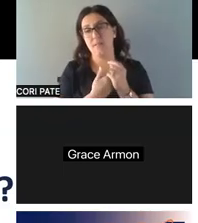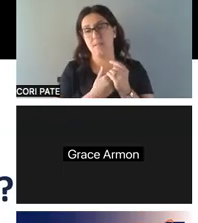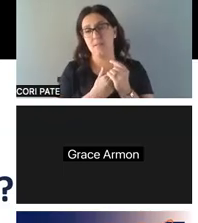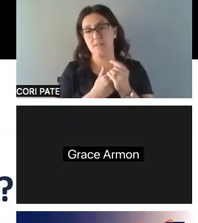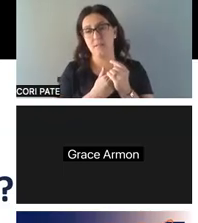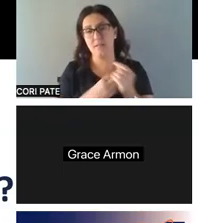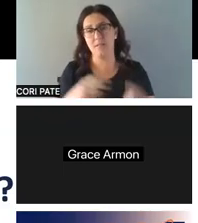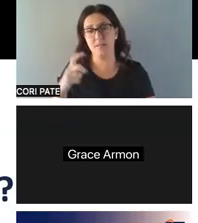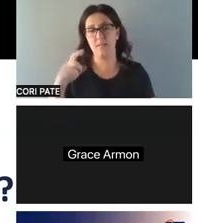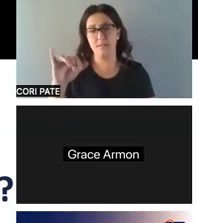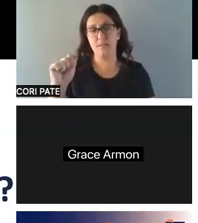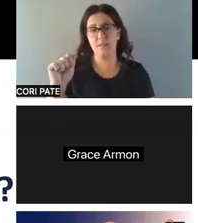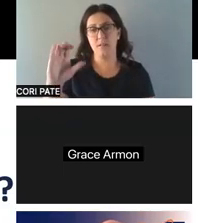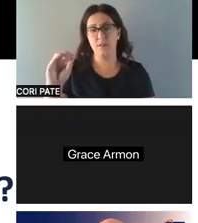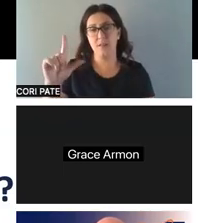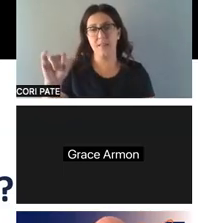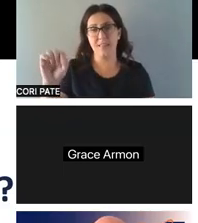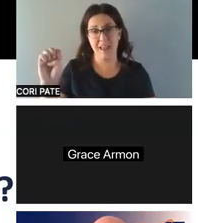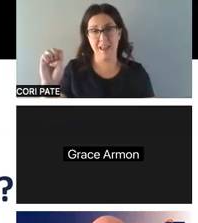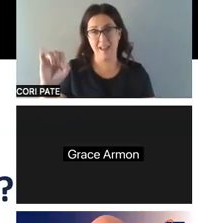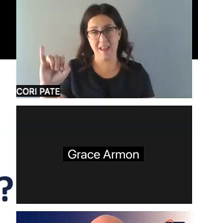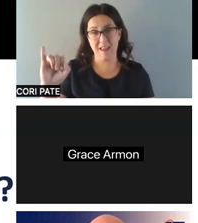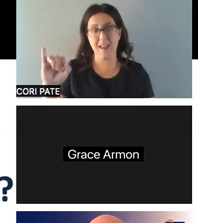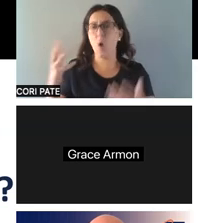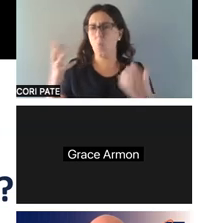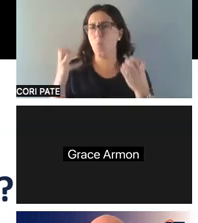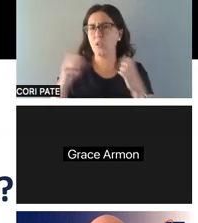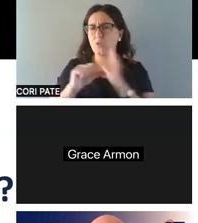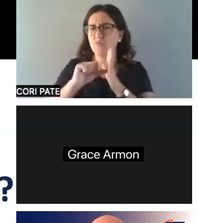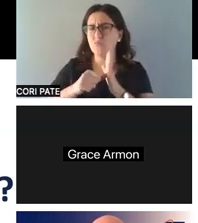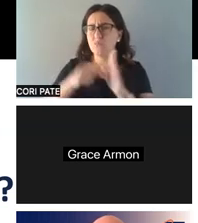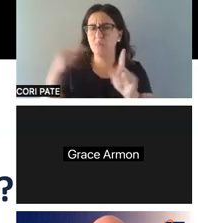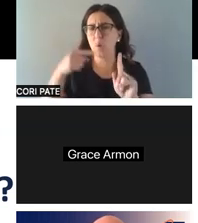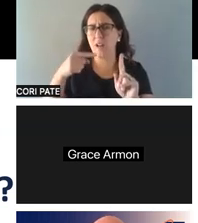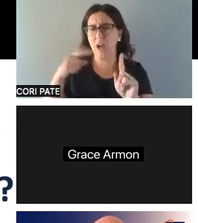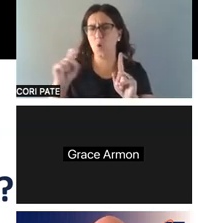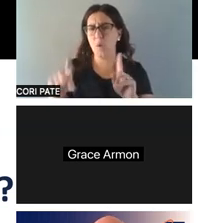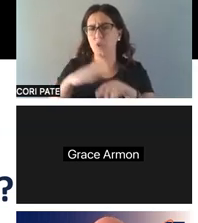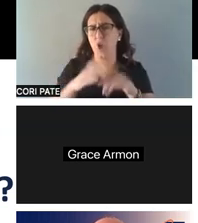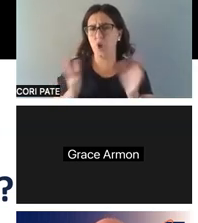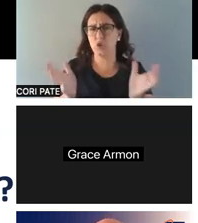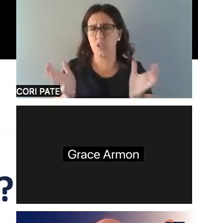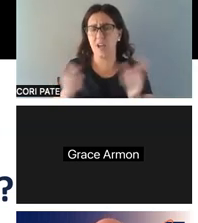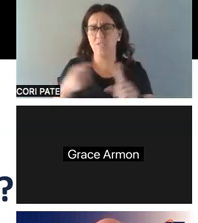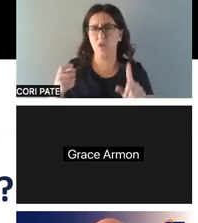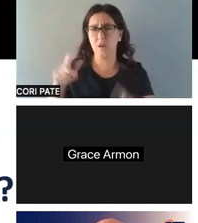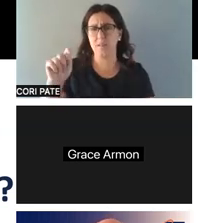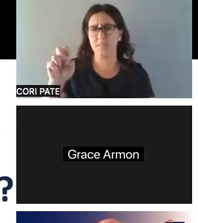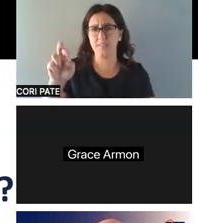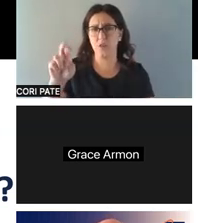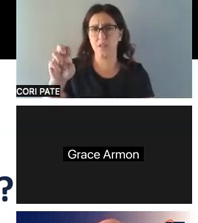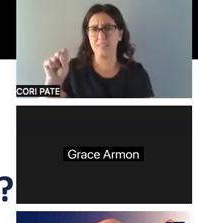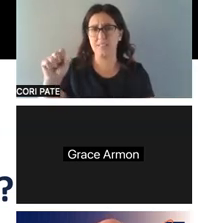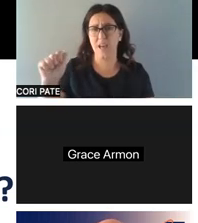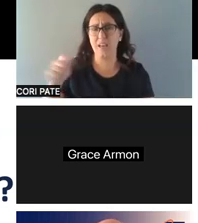This is Shelley. I just wanted to point out that there's a question from the chat from Teresa saying, "Good